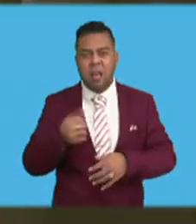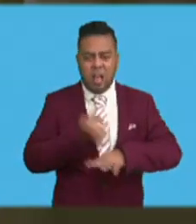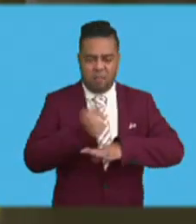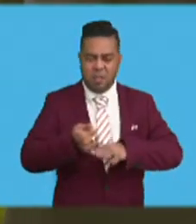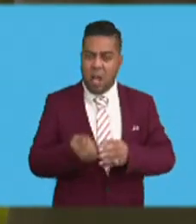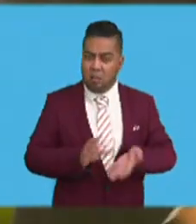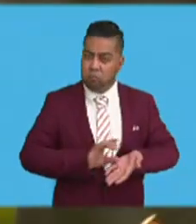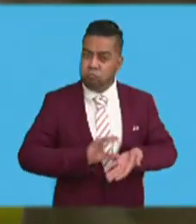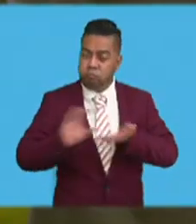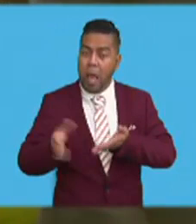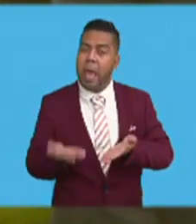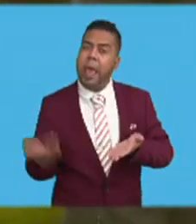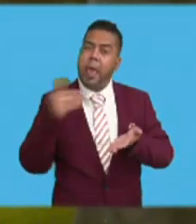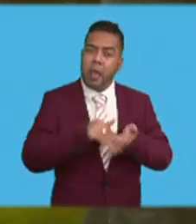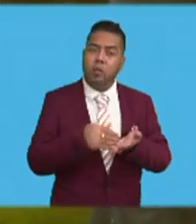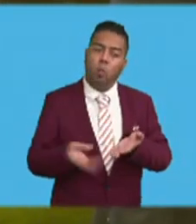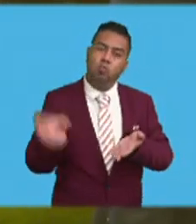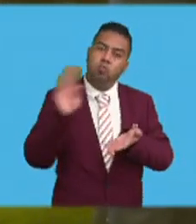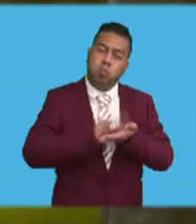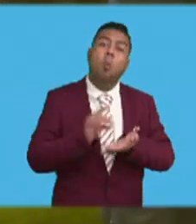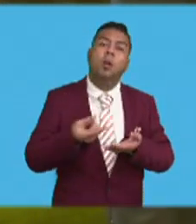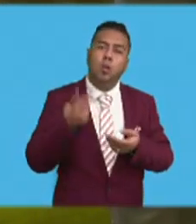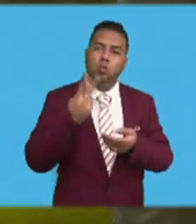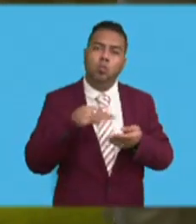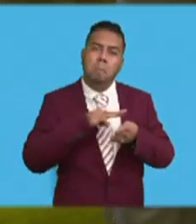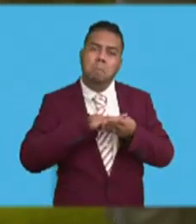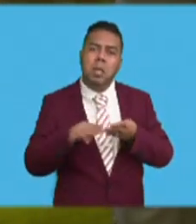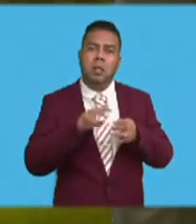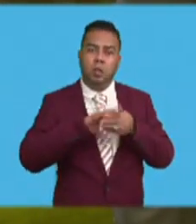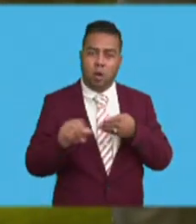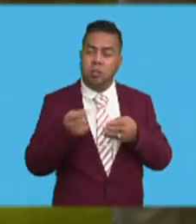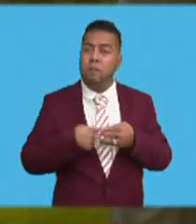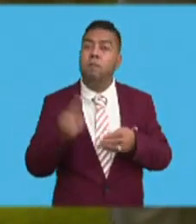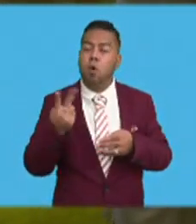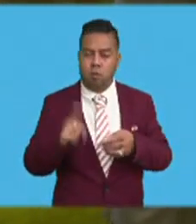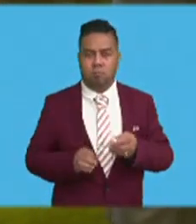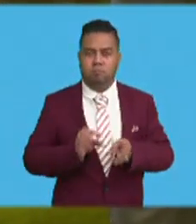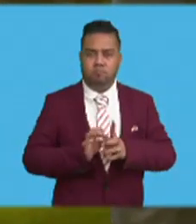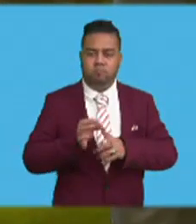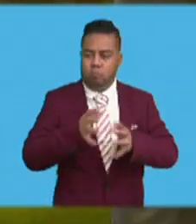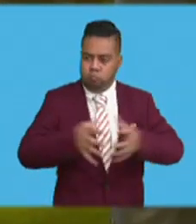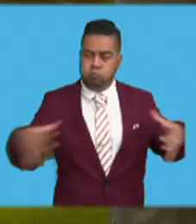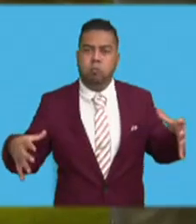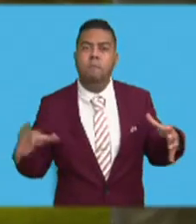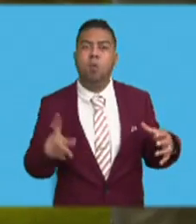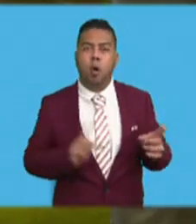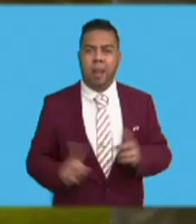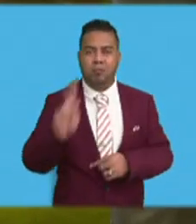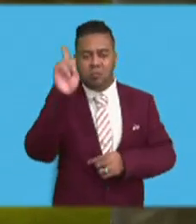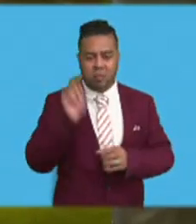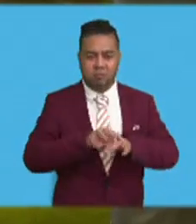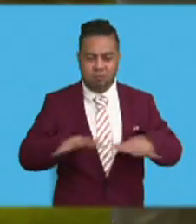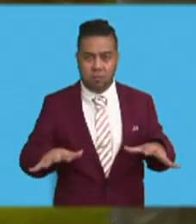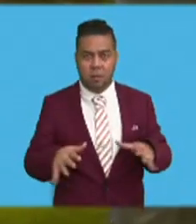an additional $2 million in the 2017-2018 budget for grid extension. Phase 2 extension includes an